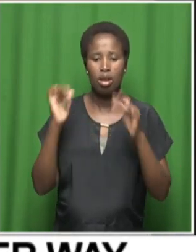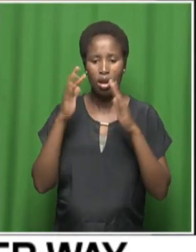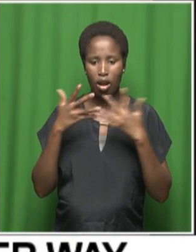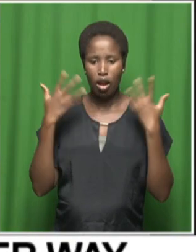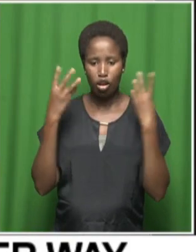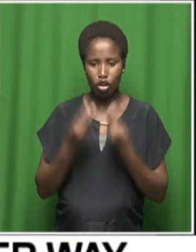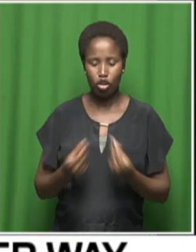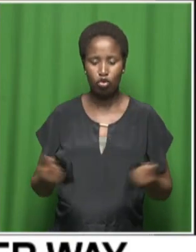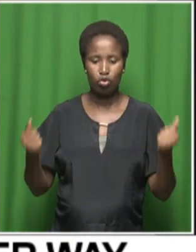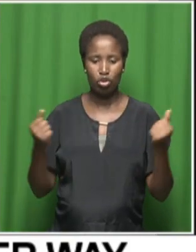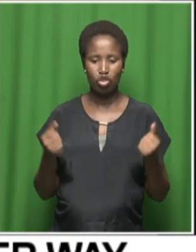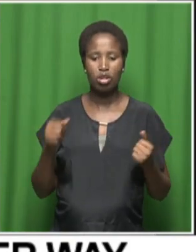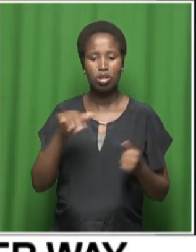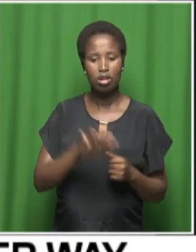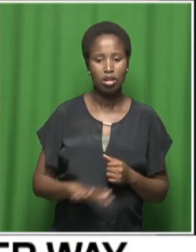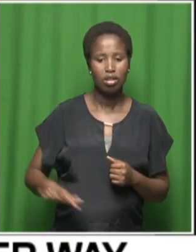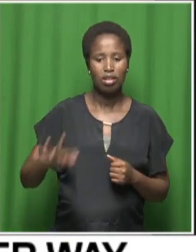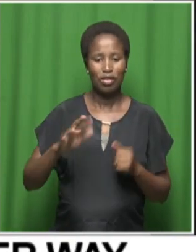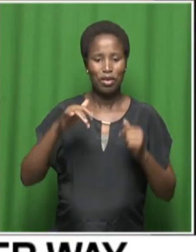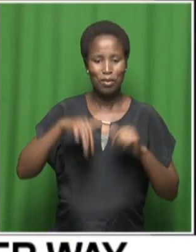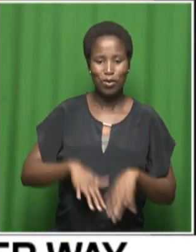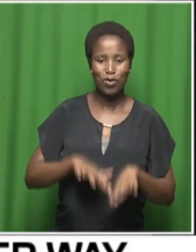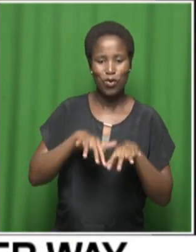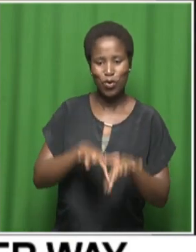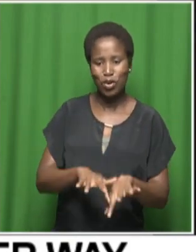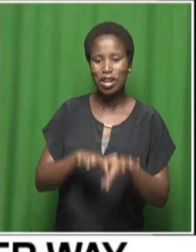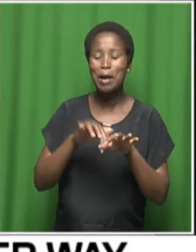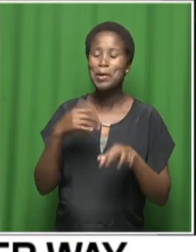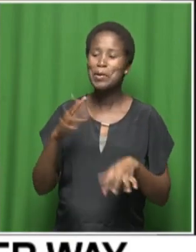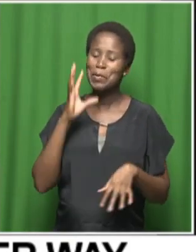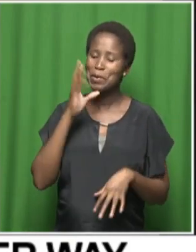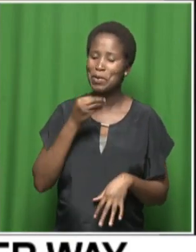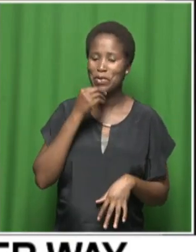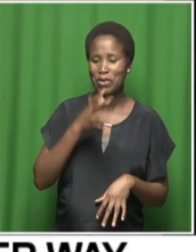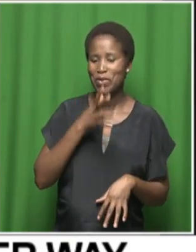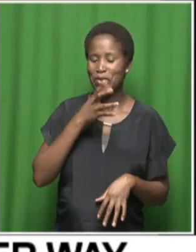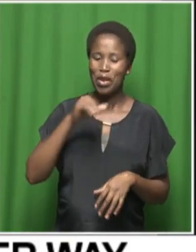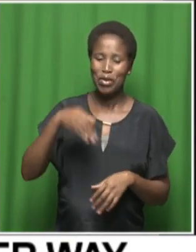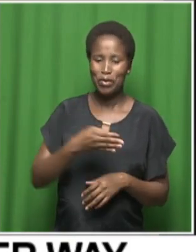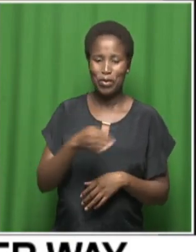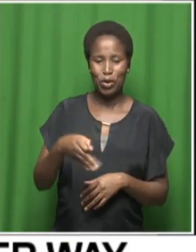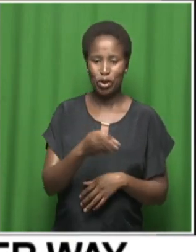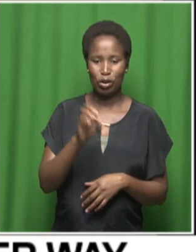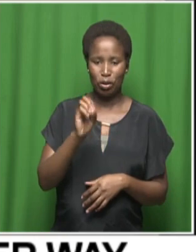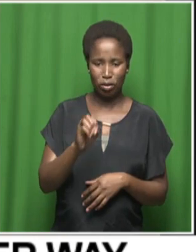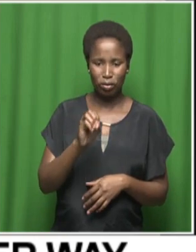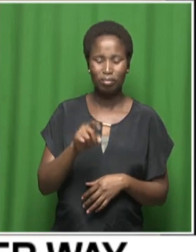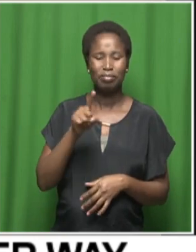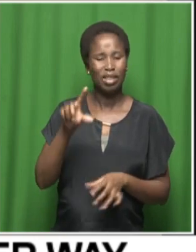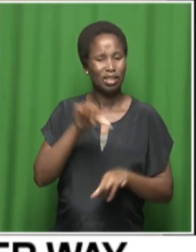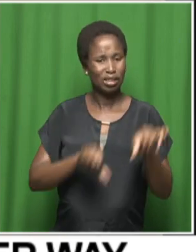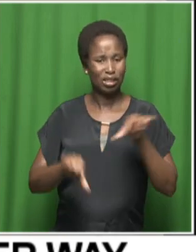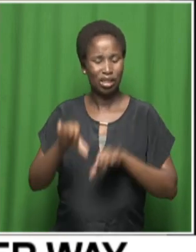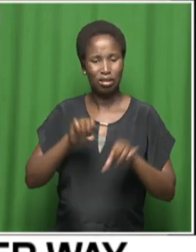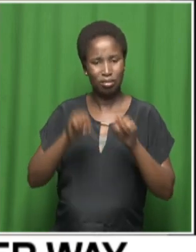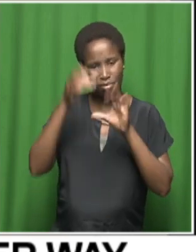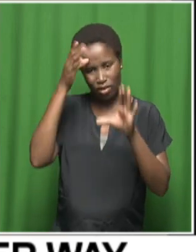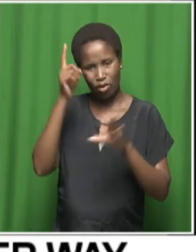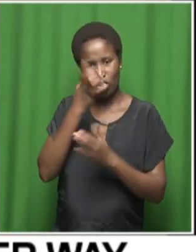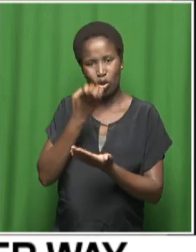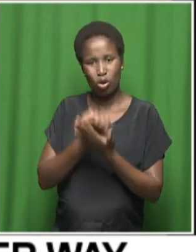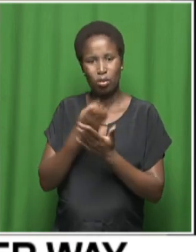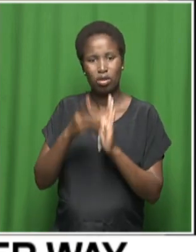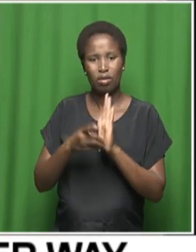Aquarium, which is beautiful and full of fish. And this is the inaugural Science Diplomacy for Economic